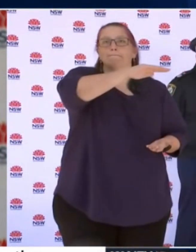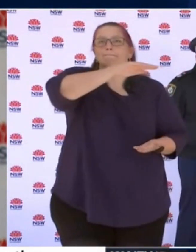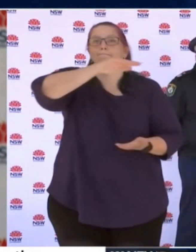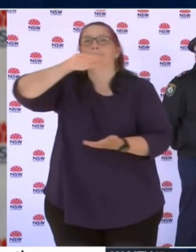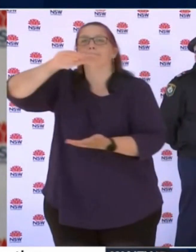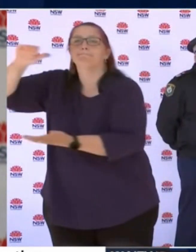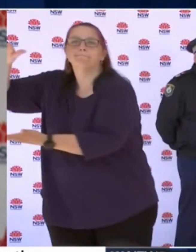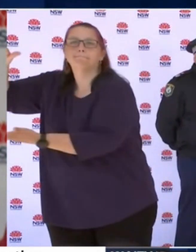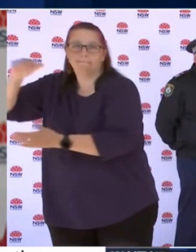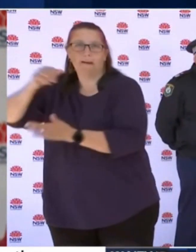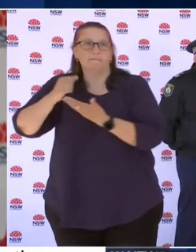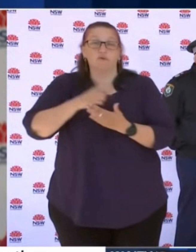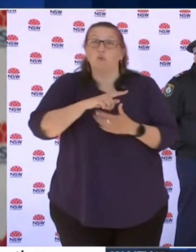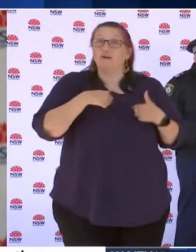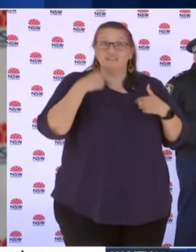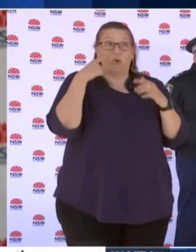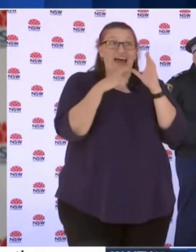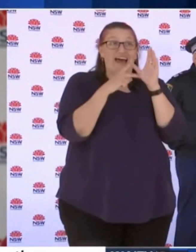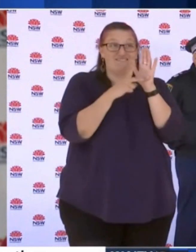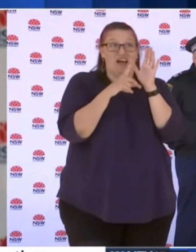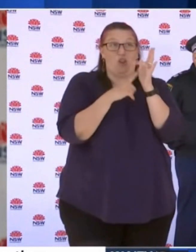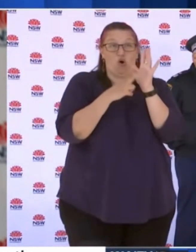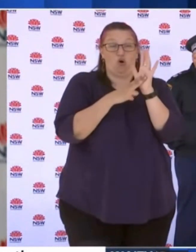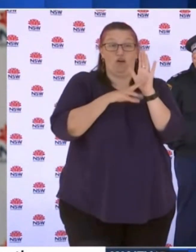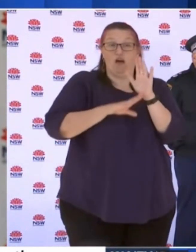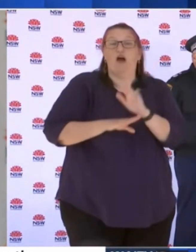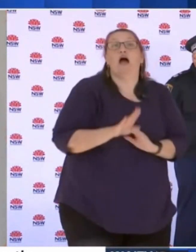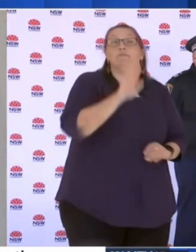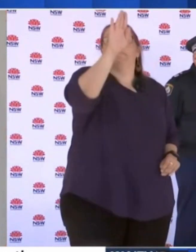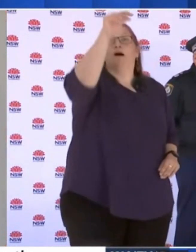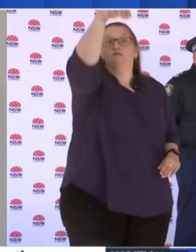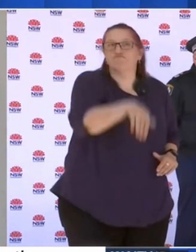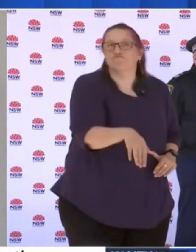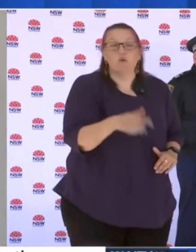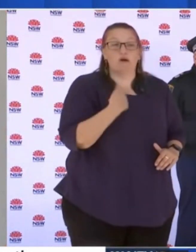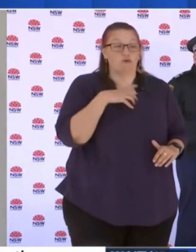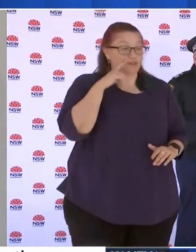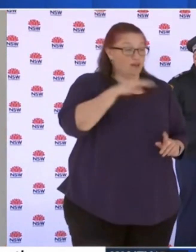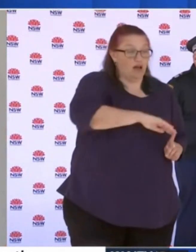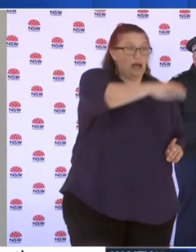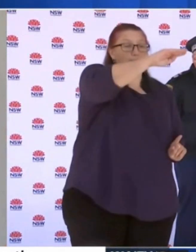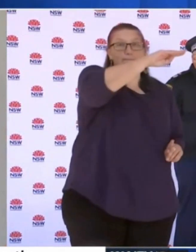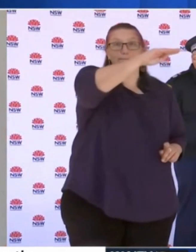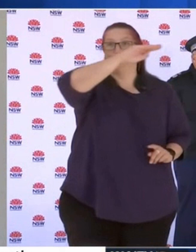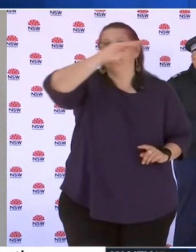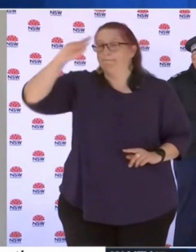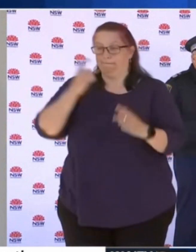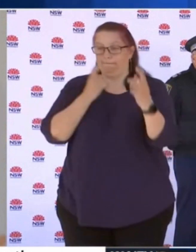big spike, but what's really been pleasing, this has been sustained. And what's also pleasing is our regional